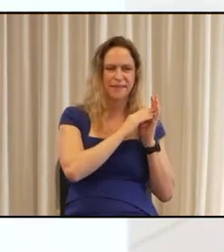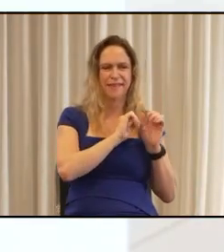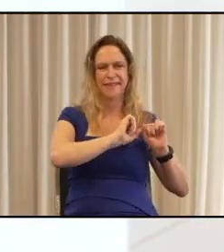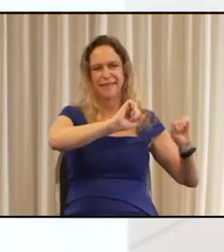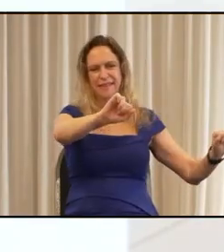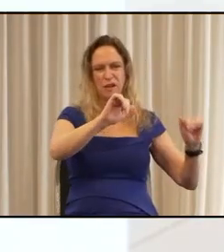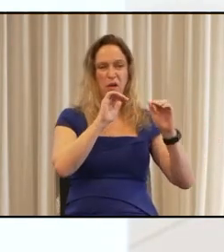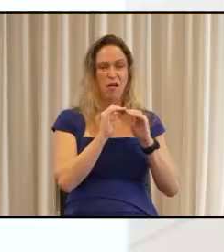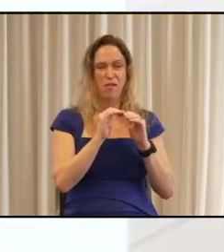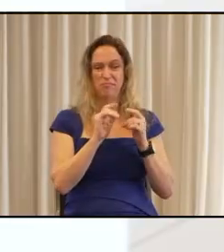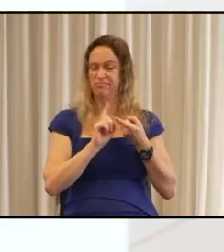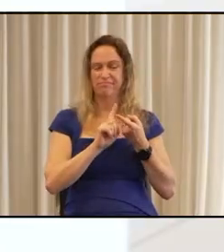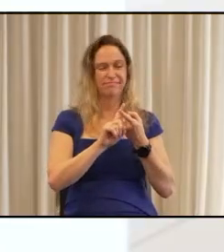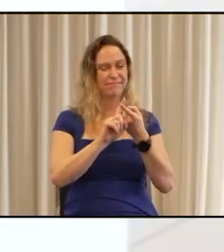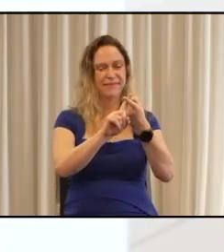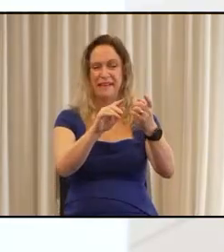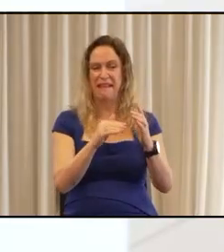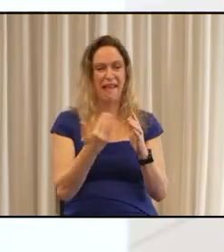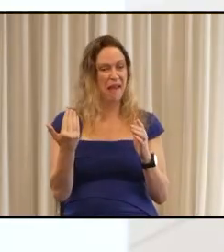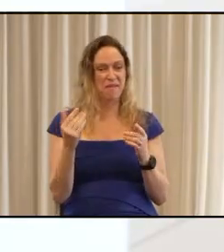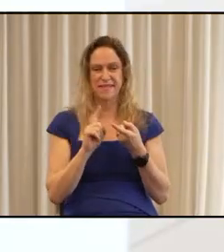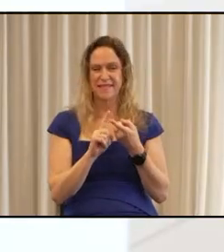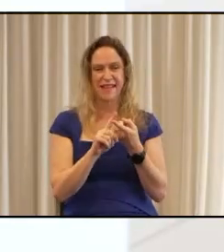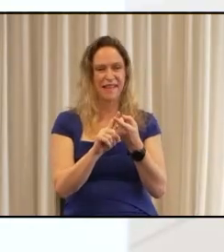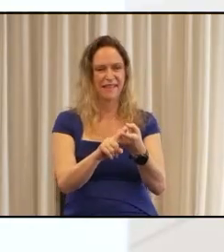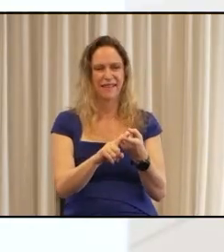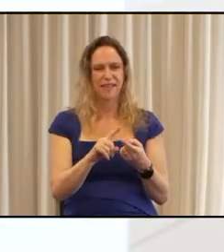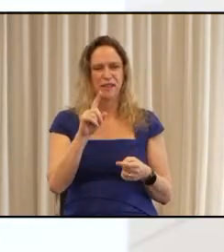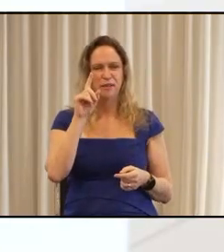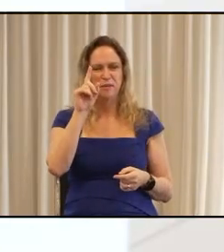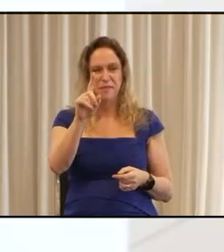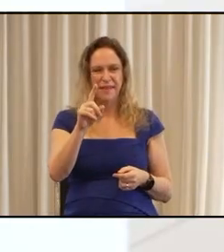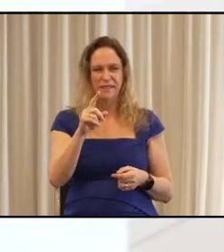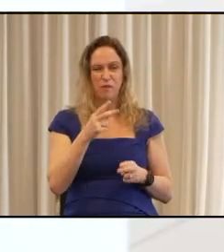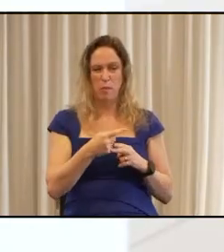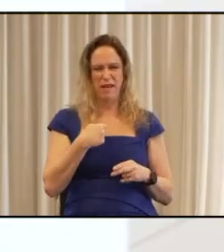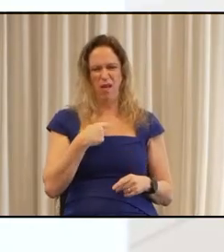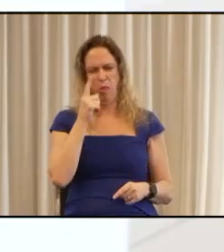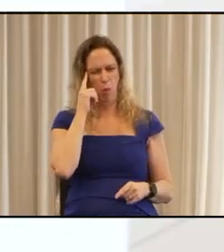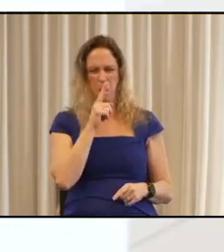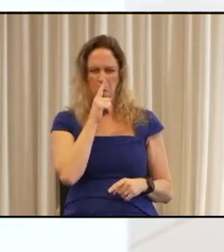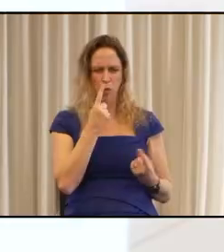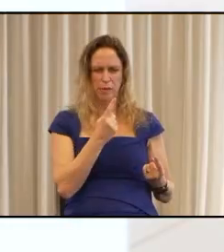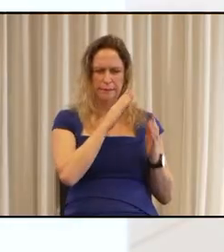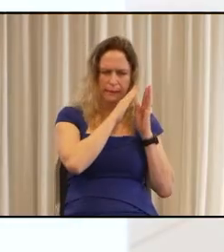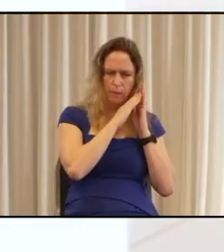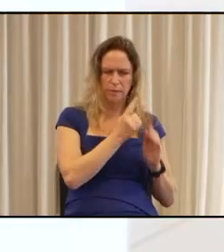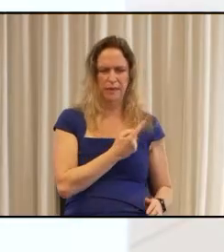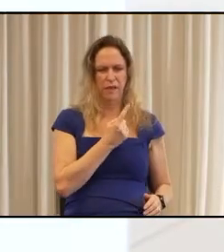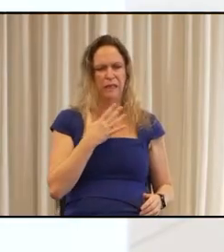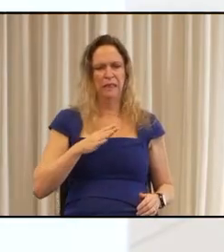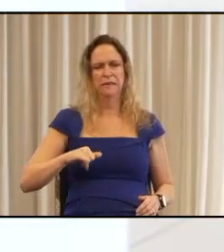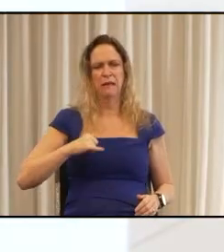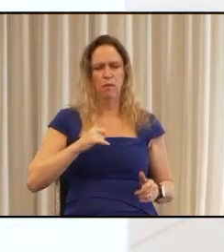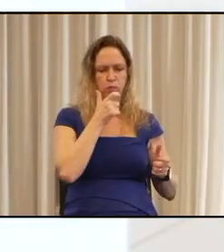since. And nobody, maybe even especially me, thought that it was possible. And that was all, it